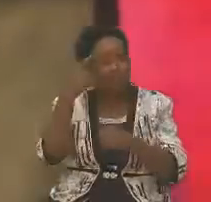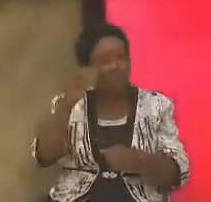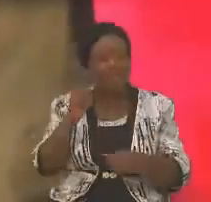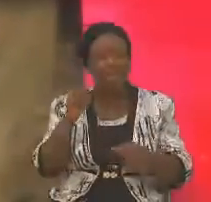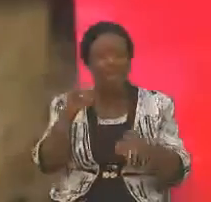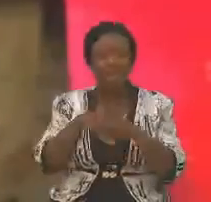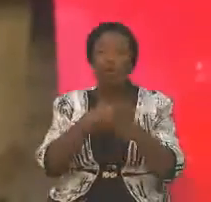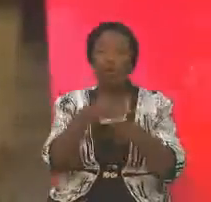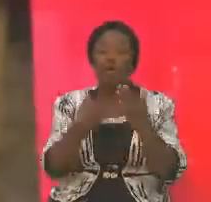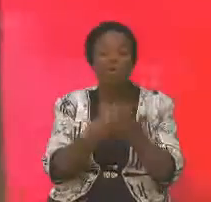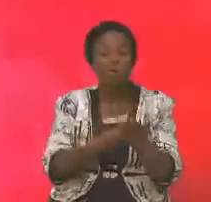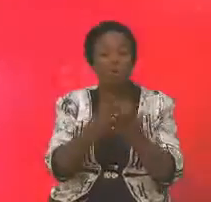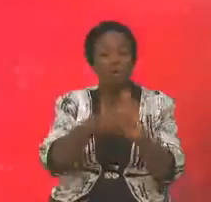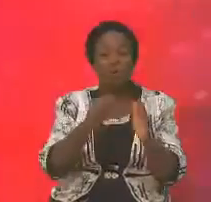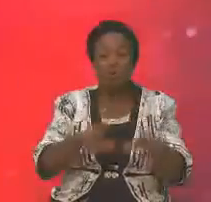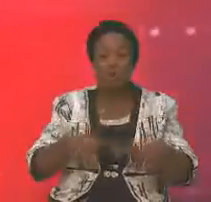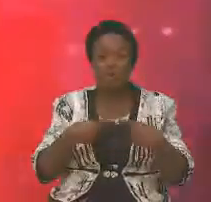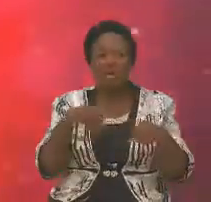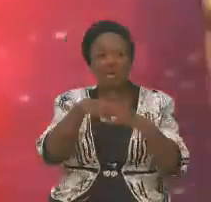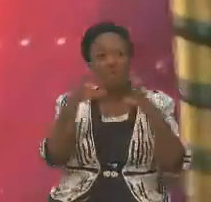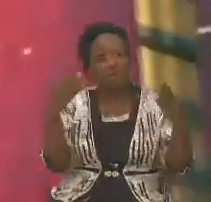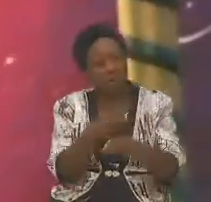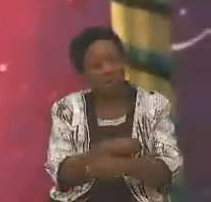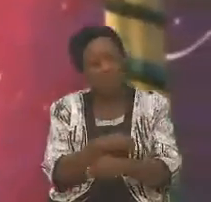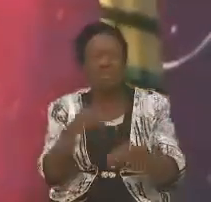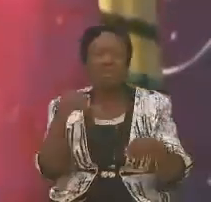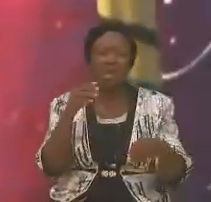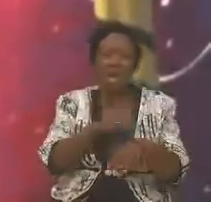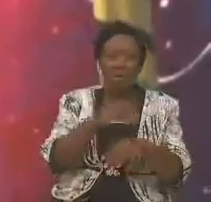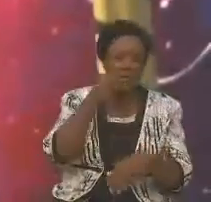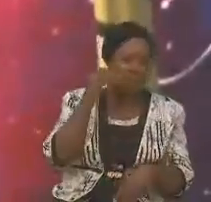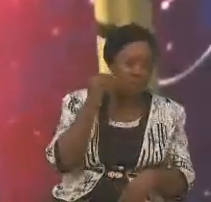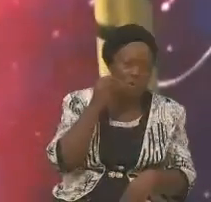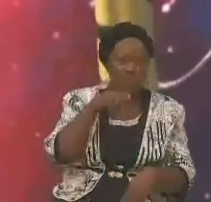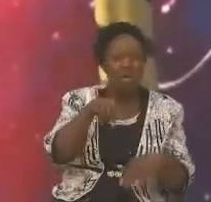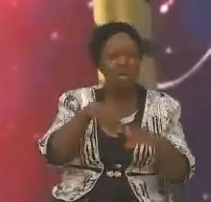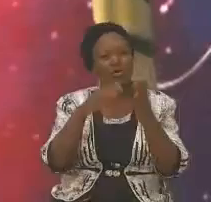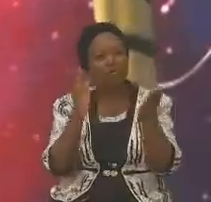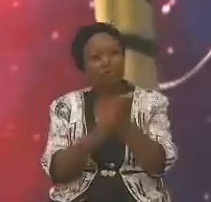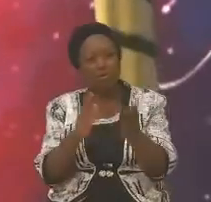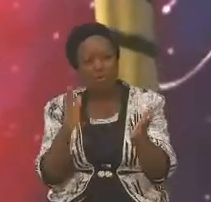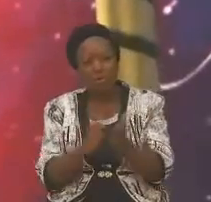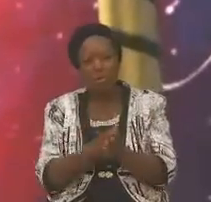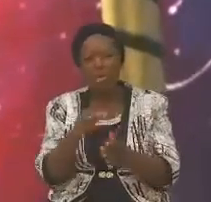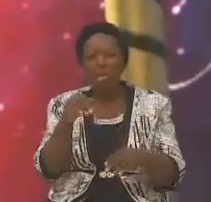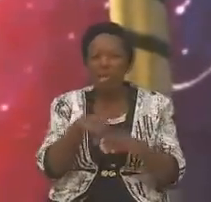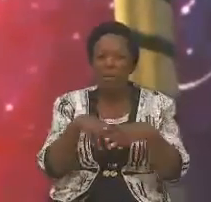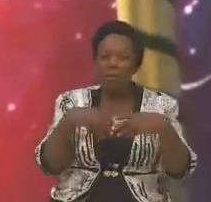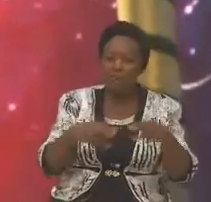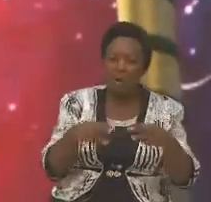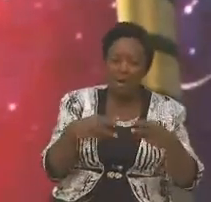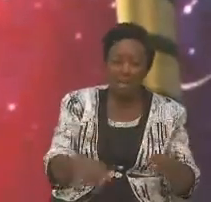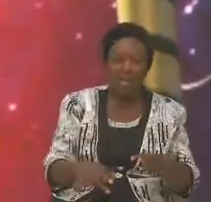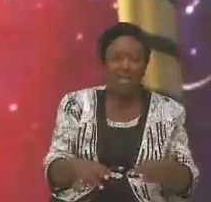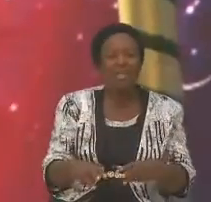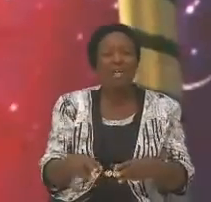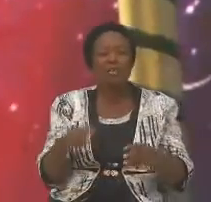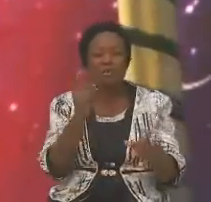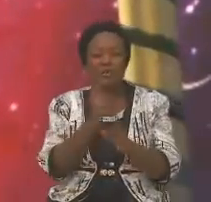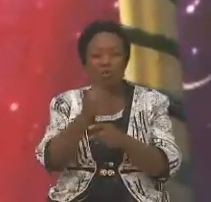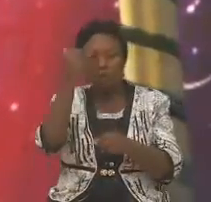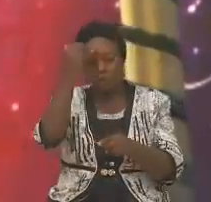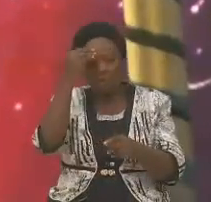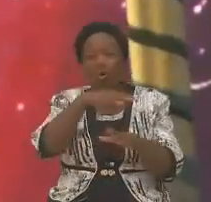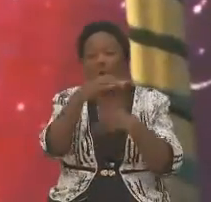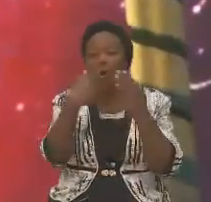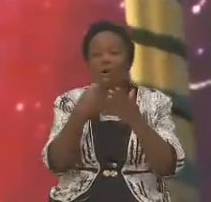of your life, in your family all the days of your life, in the community all the days of your life, in a crossroad all the days of your life,